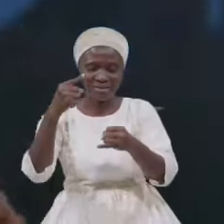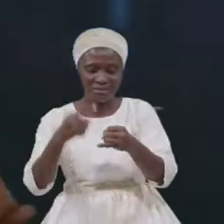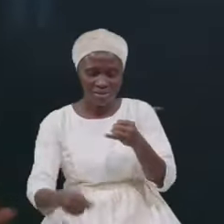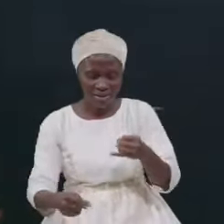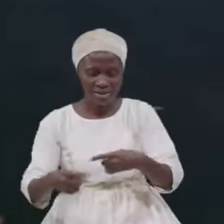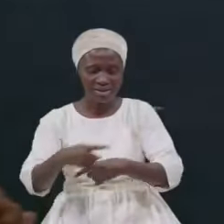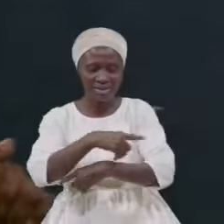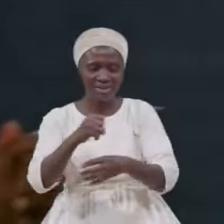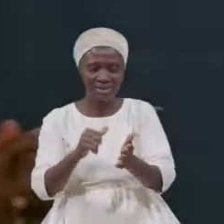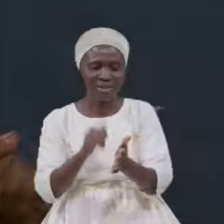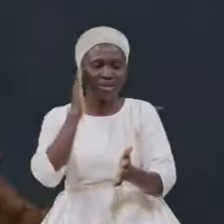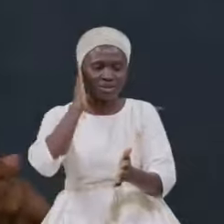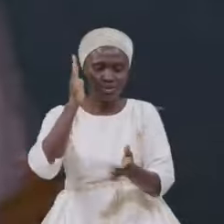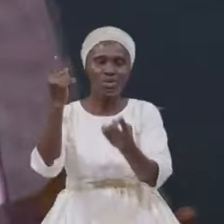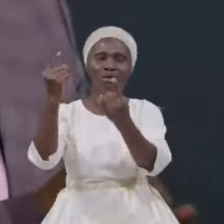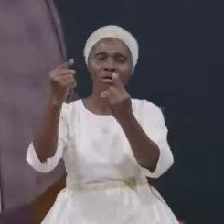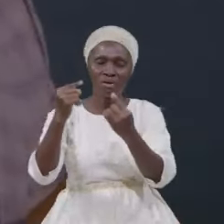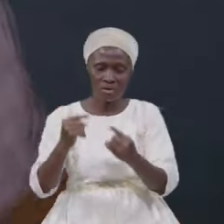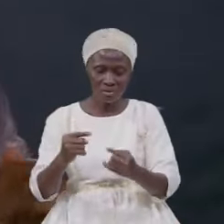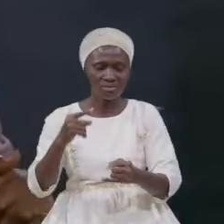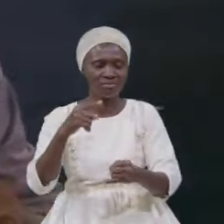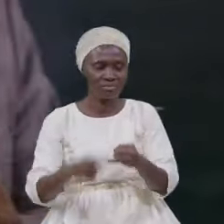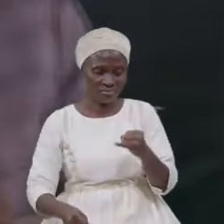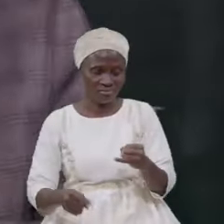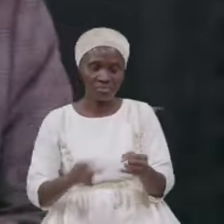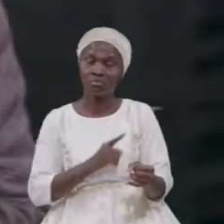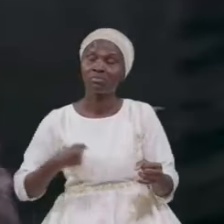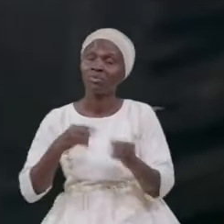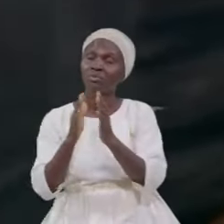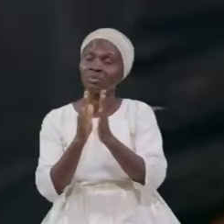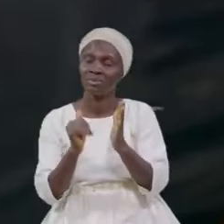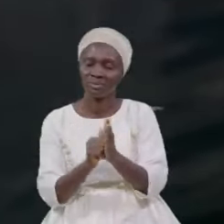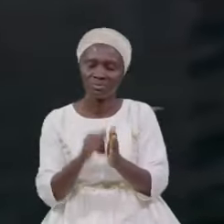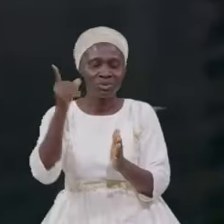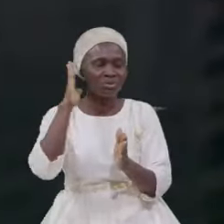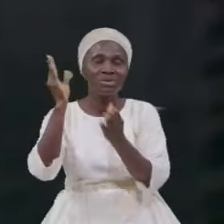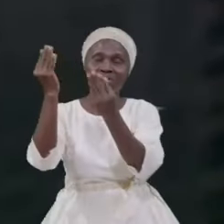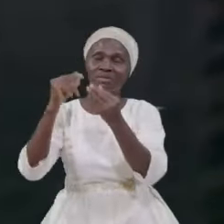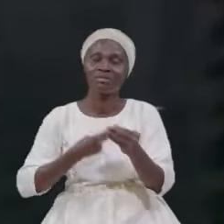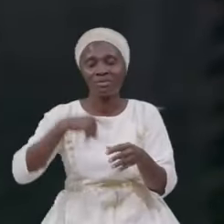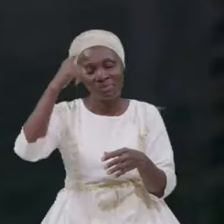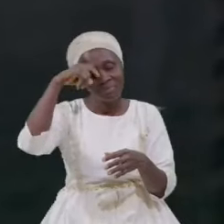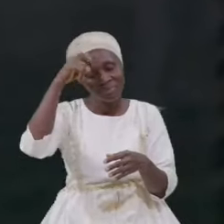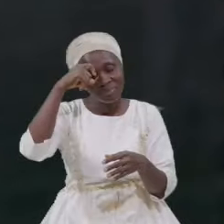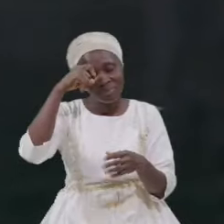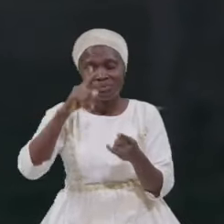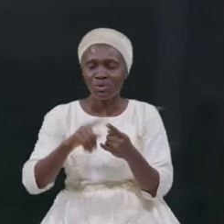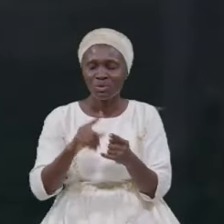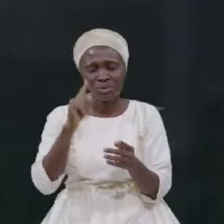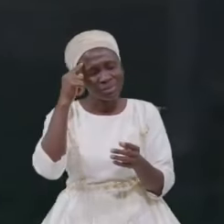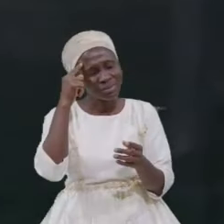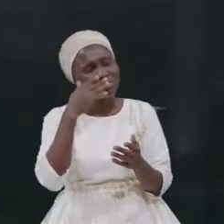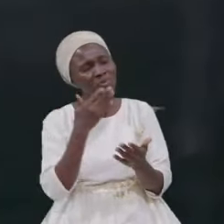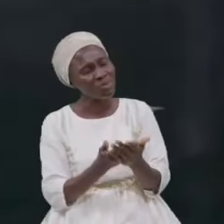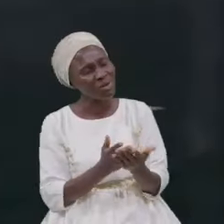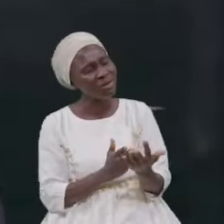pray you give us the wisdom to think through, think of the present, think of